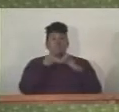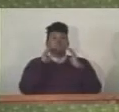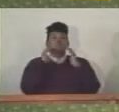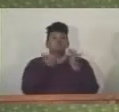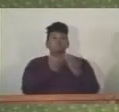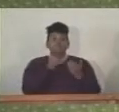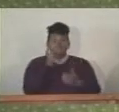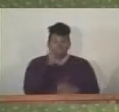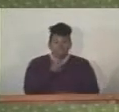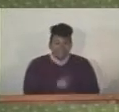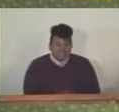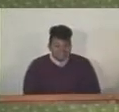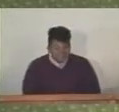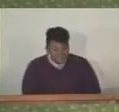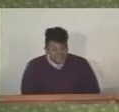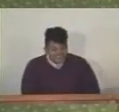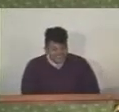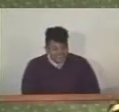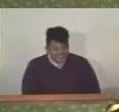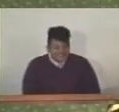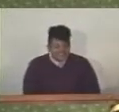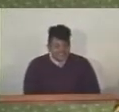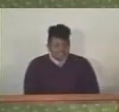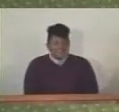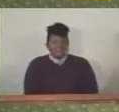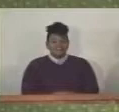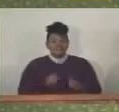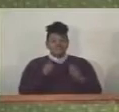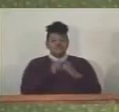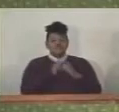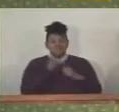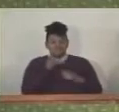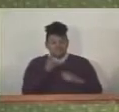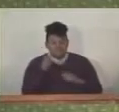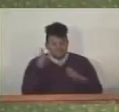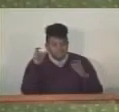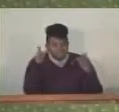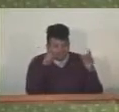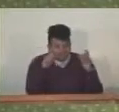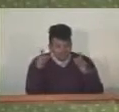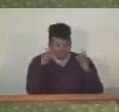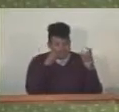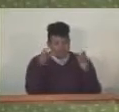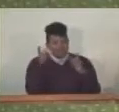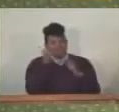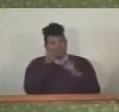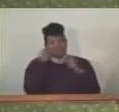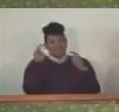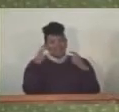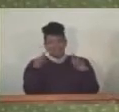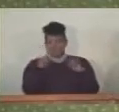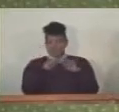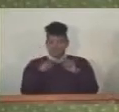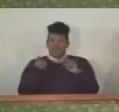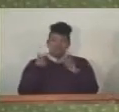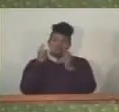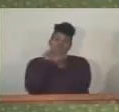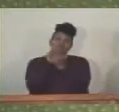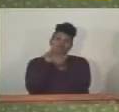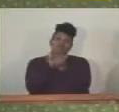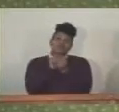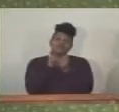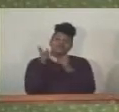recently with, with my constant barrage of photographs, etc. But I had the occasion to meet